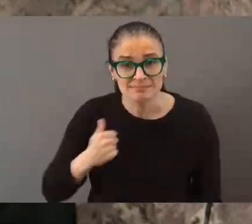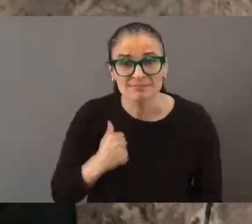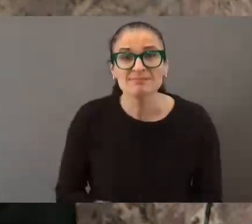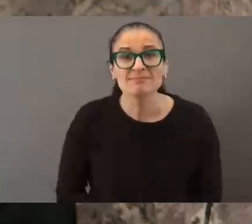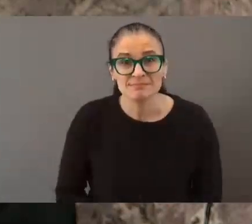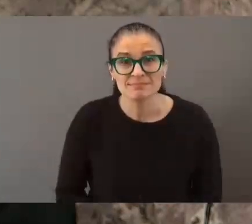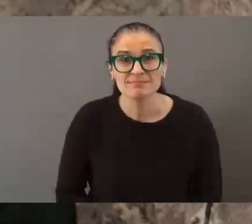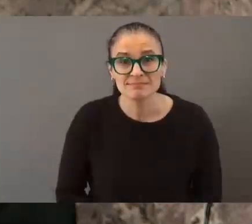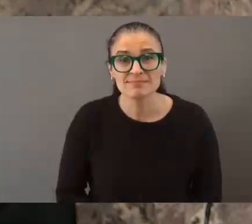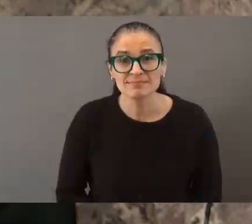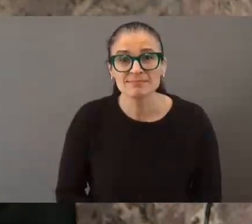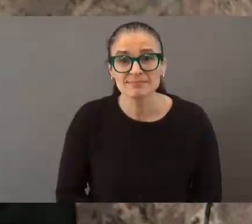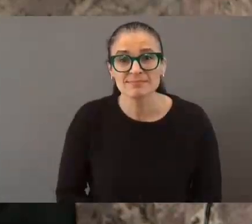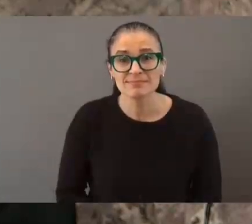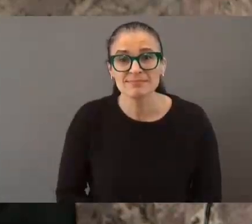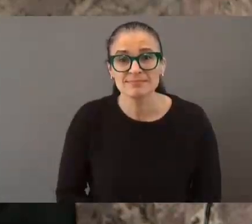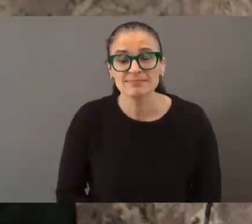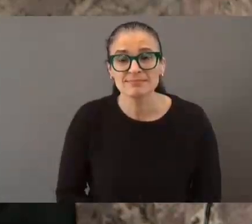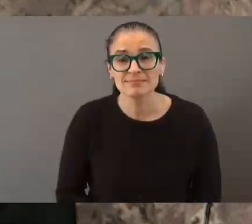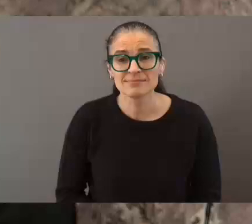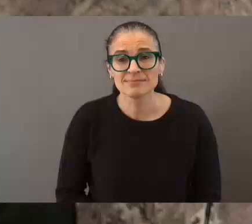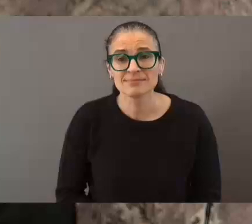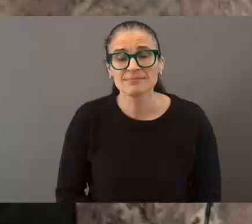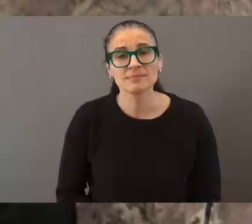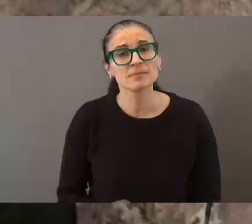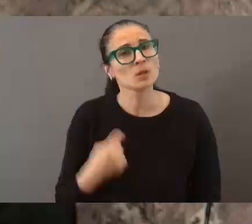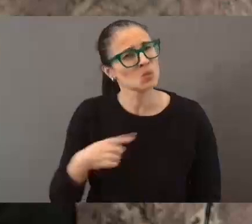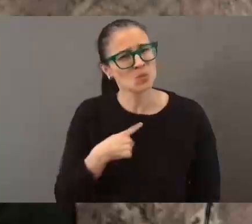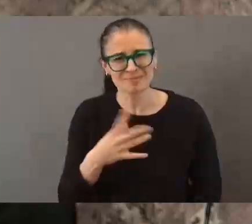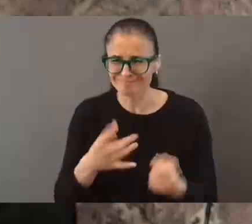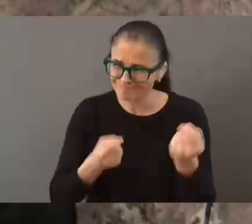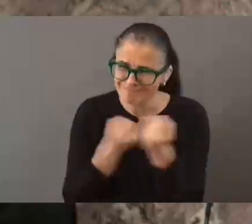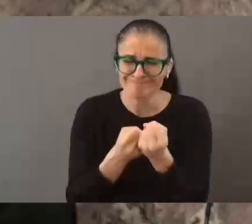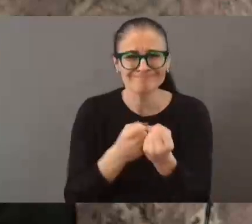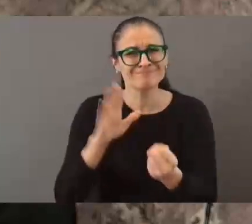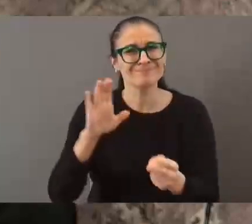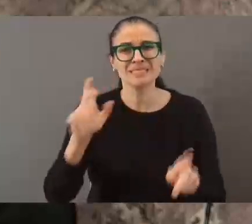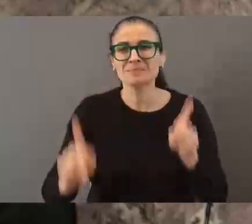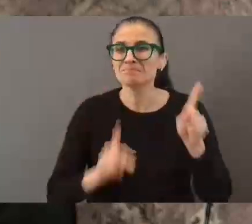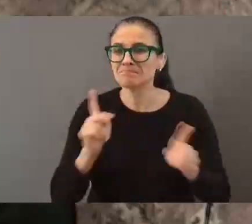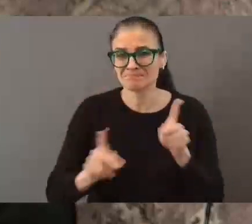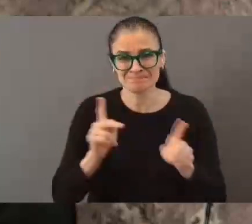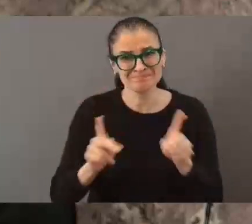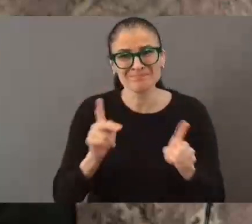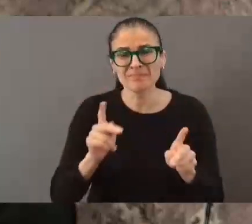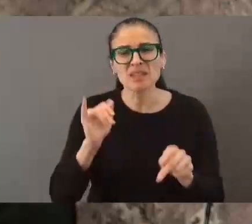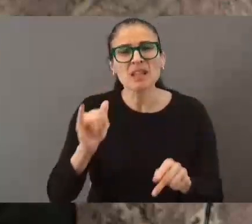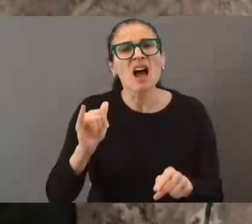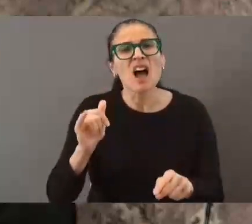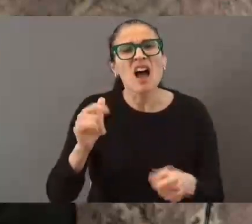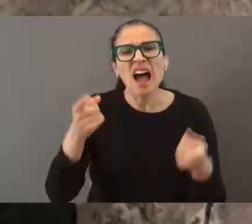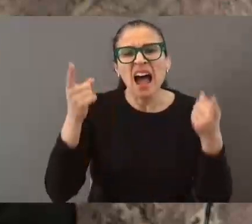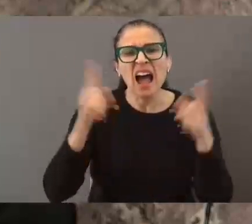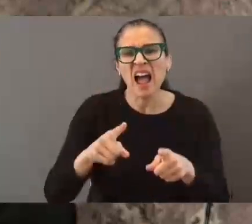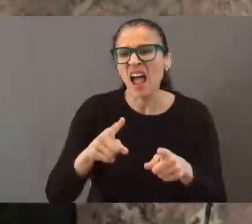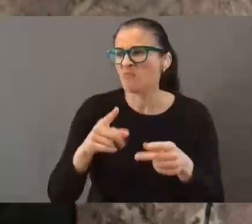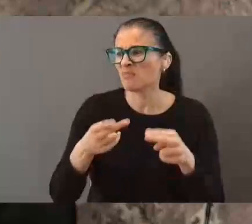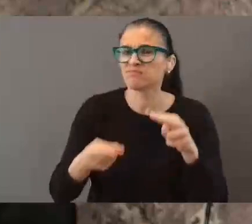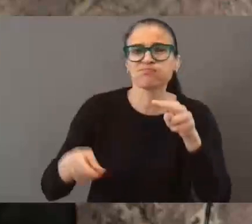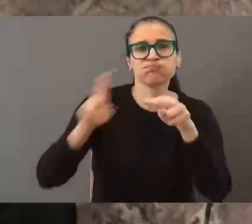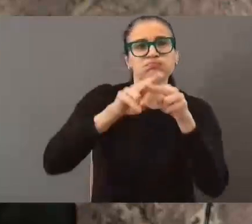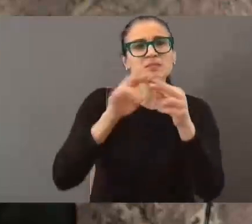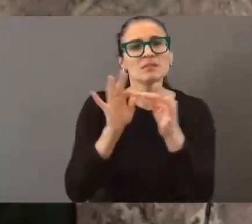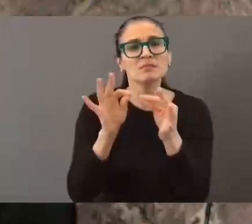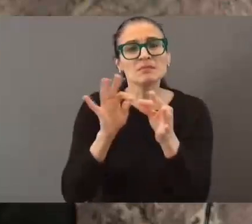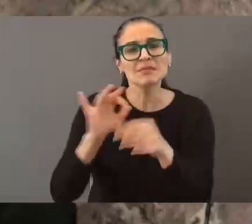We stood up for British Columbians on the aftermath of that, when we saw inflation, when we saw supply chain challenges, all